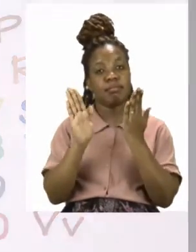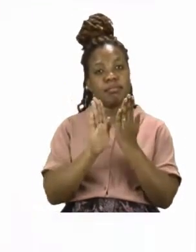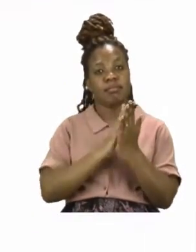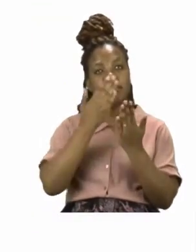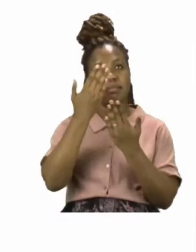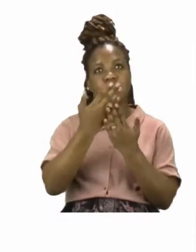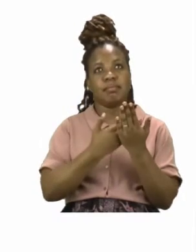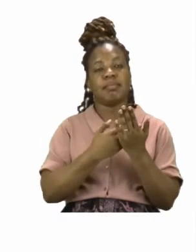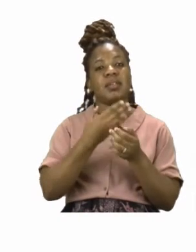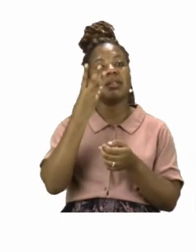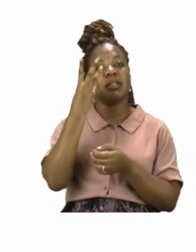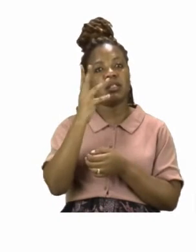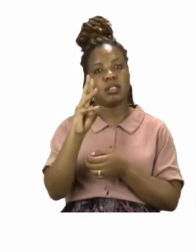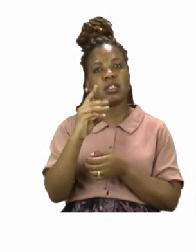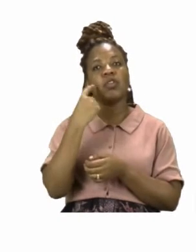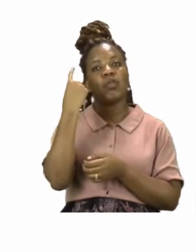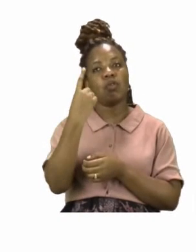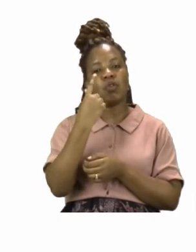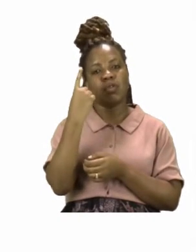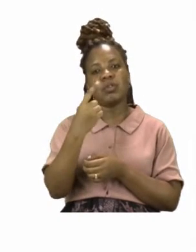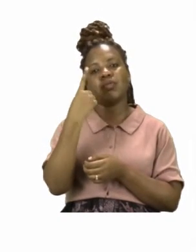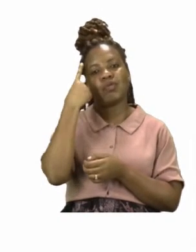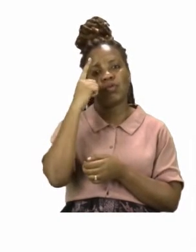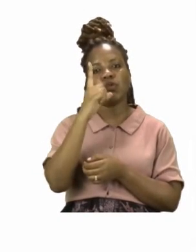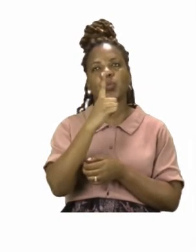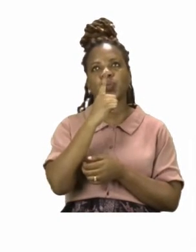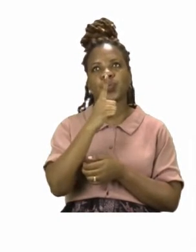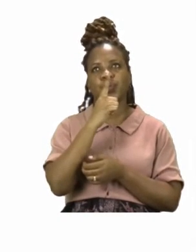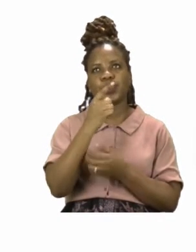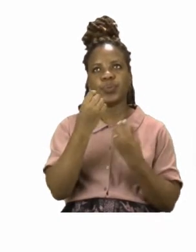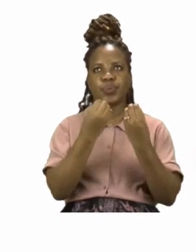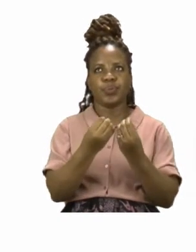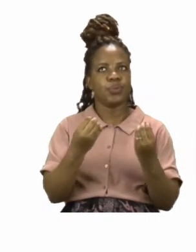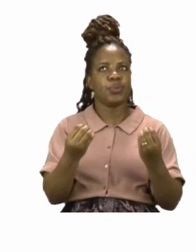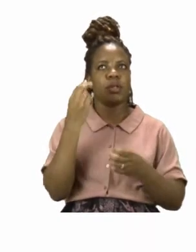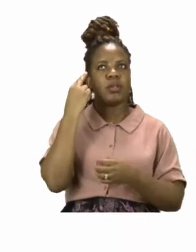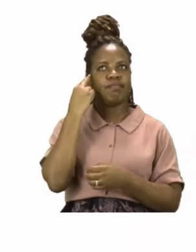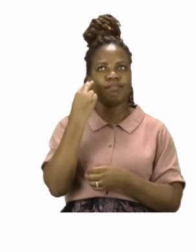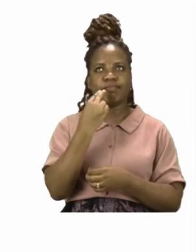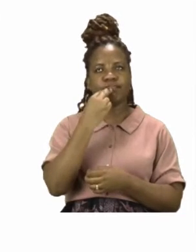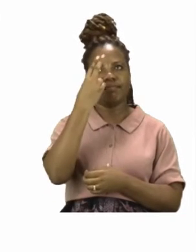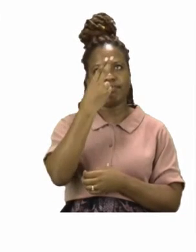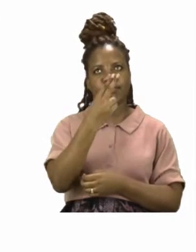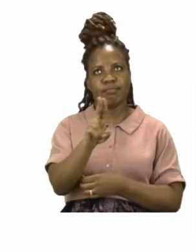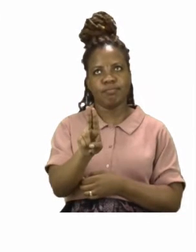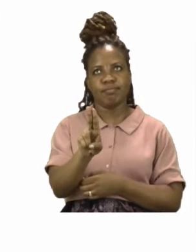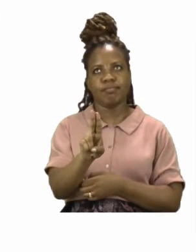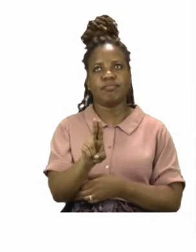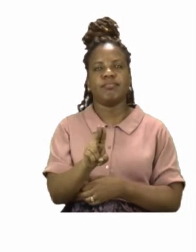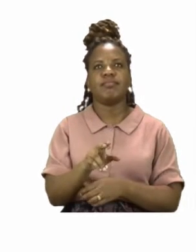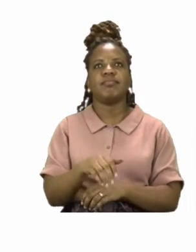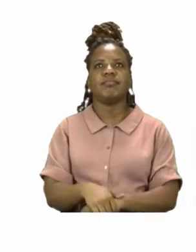On page six, we are going to have some syllable work. Now, it is going to be